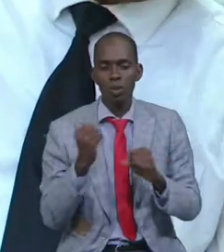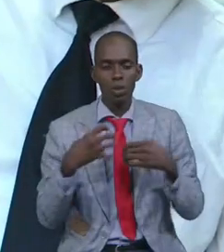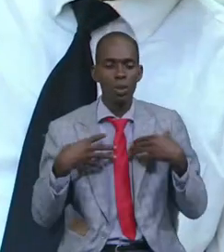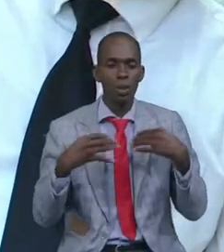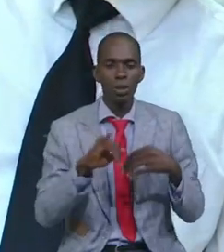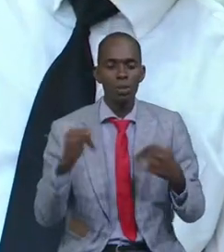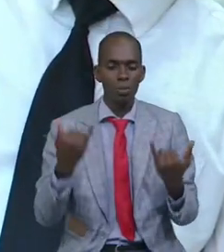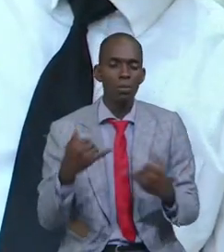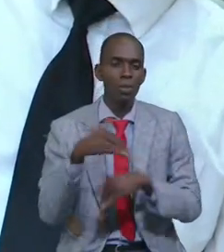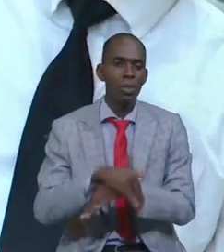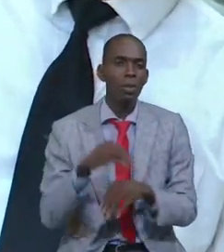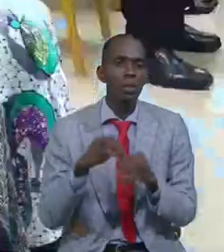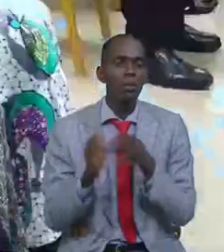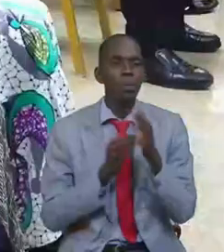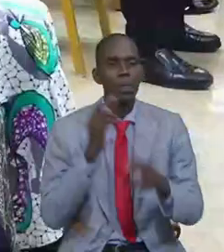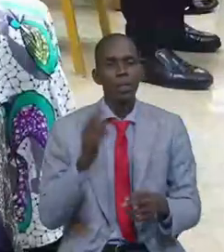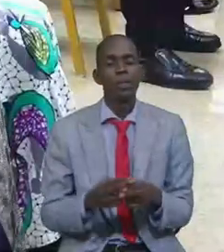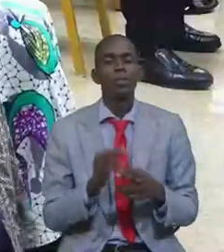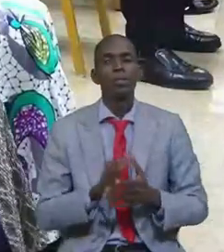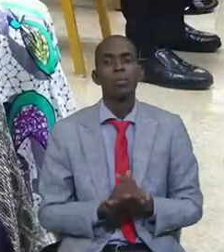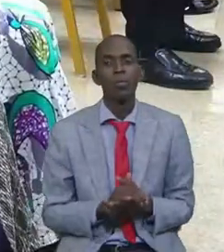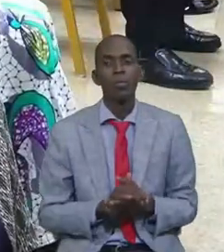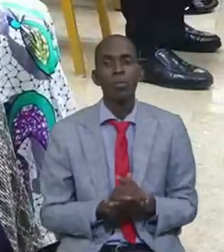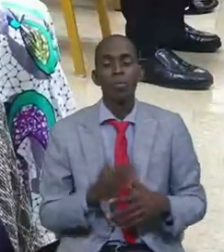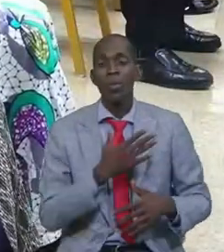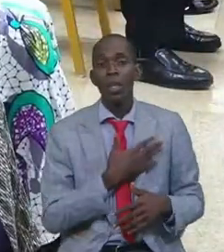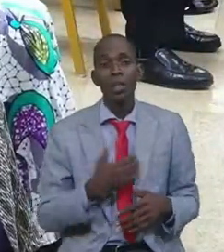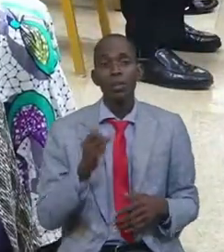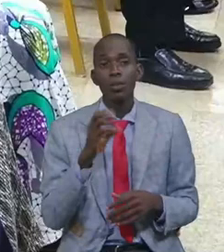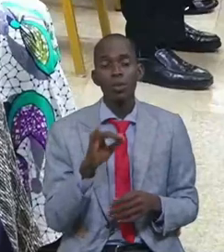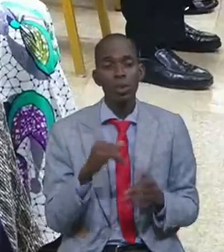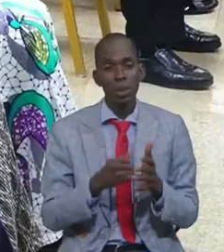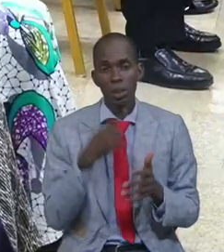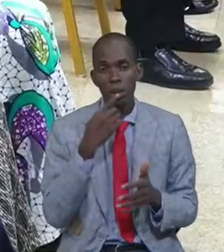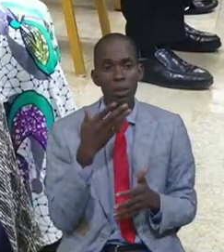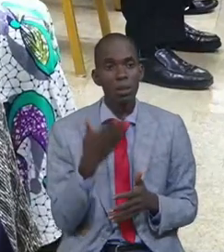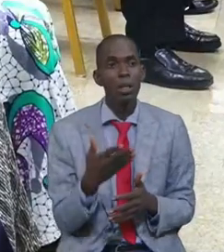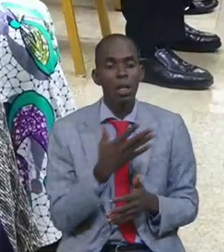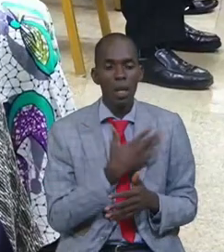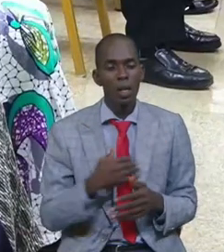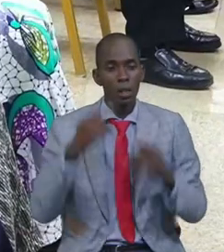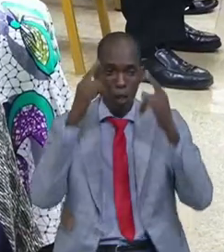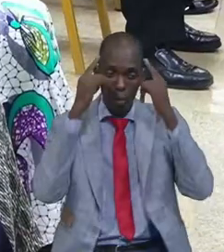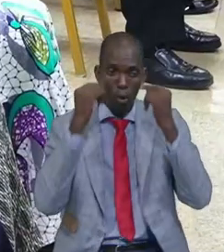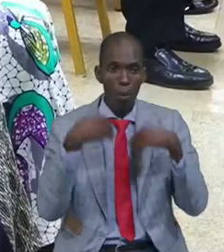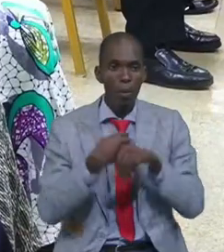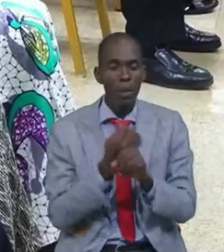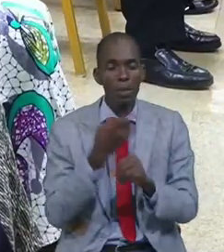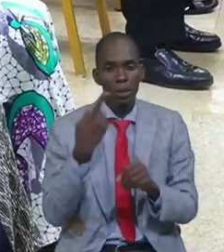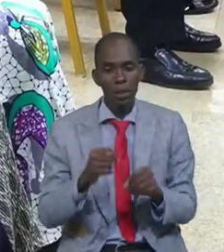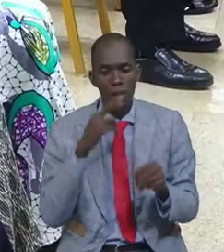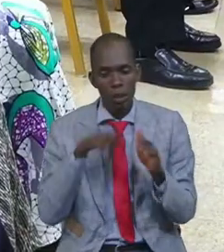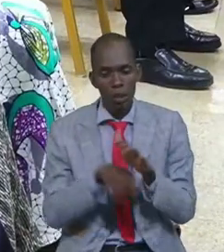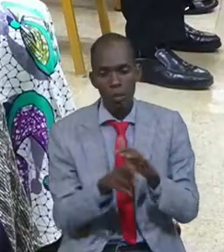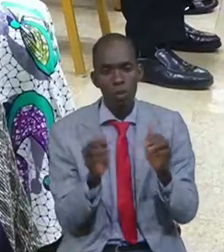in Jesus' name. And so it says, and Moses made a serpent of brass, and he put it